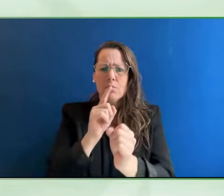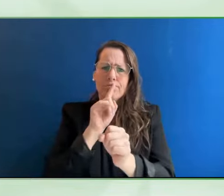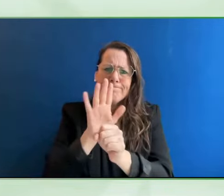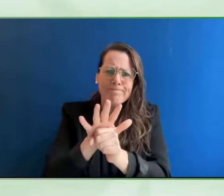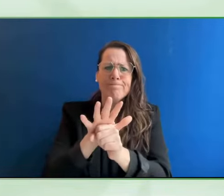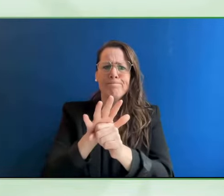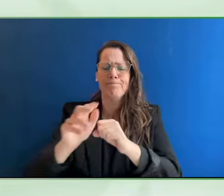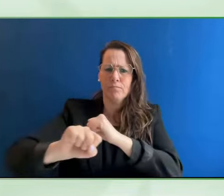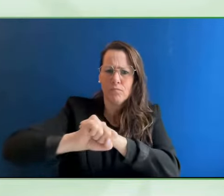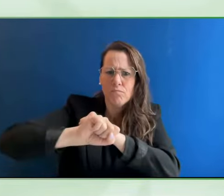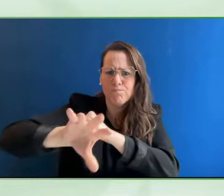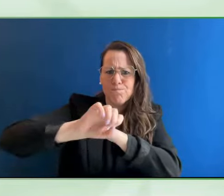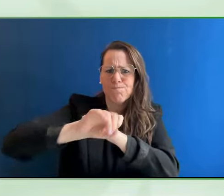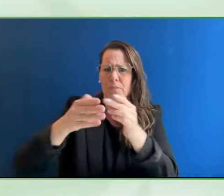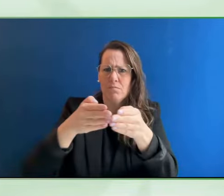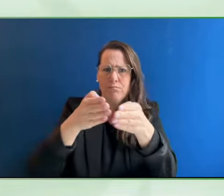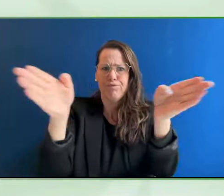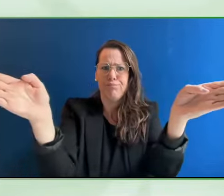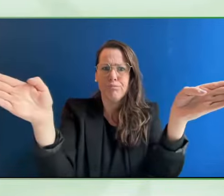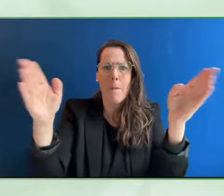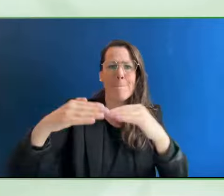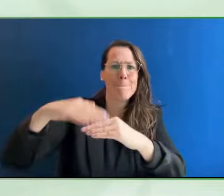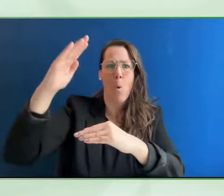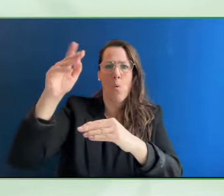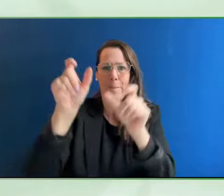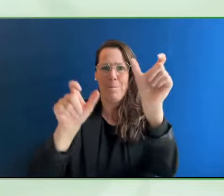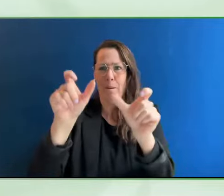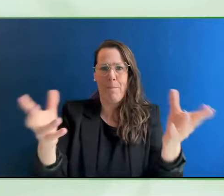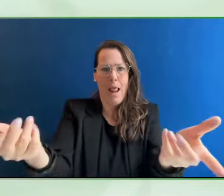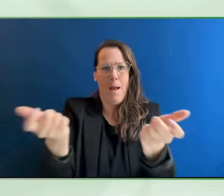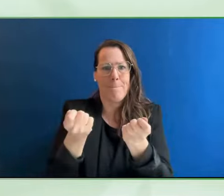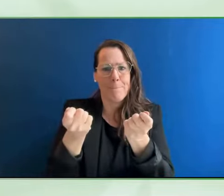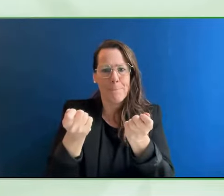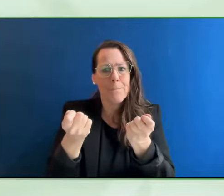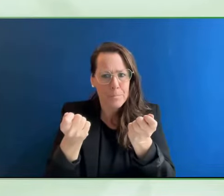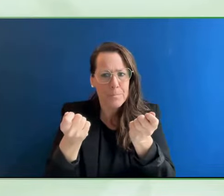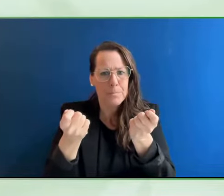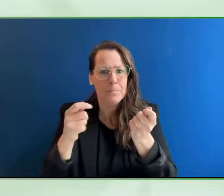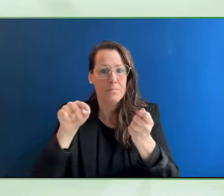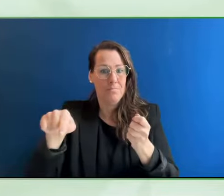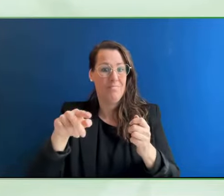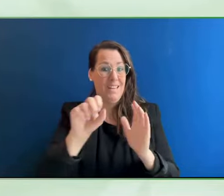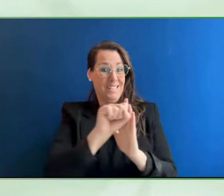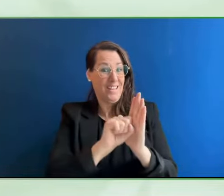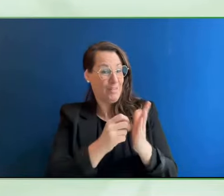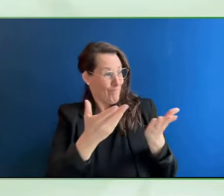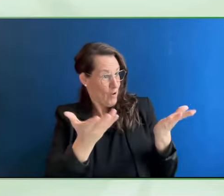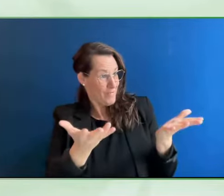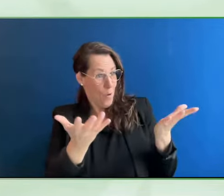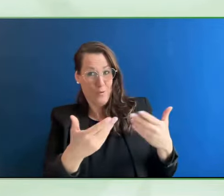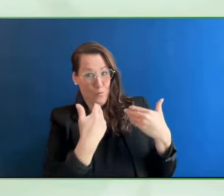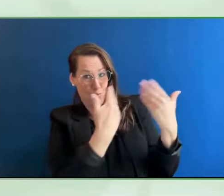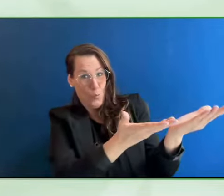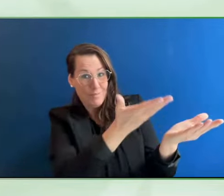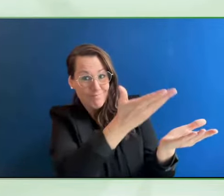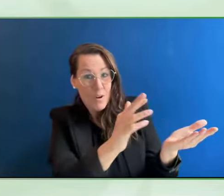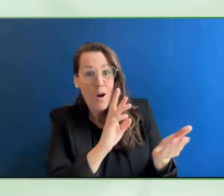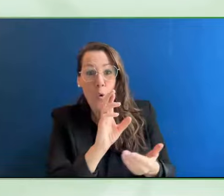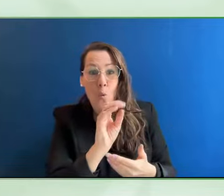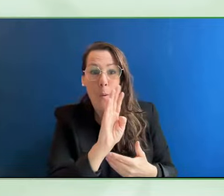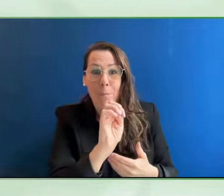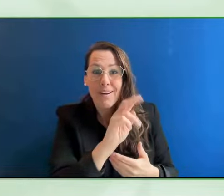You're starting. Thank you, Lisa. My name is Robert Ziegler. I'm head of the Department for Accessibility